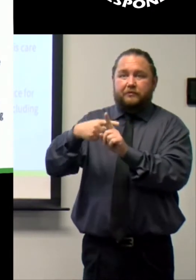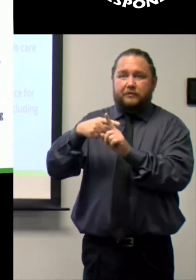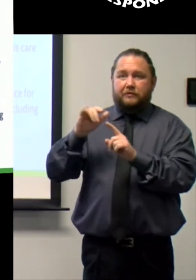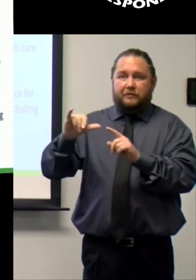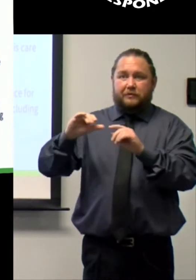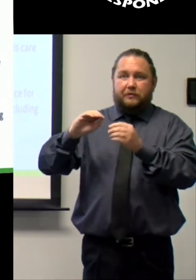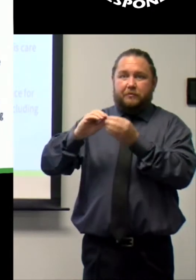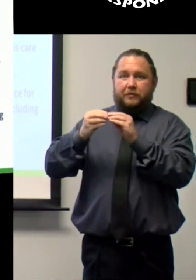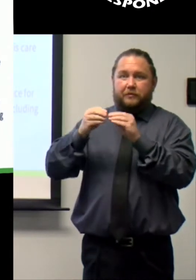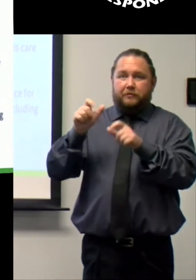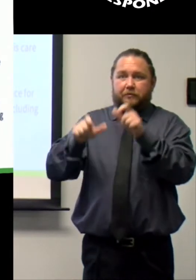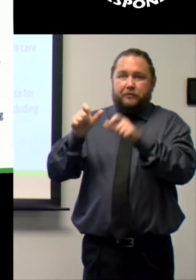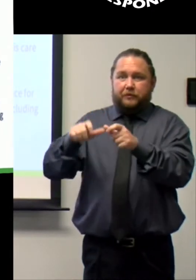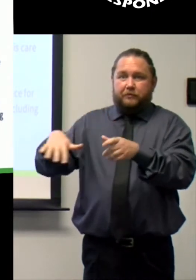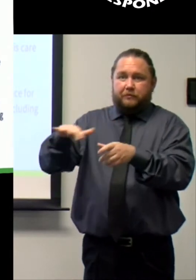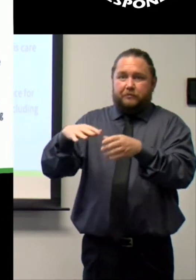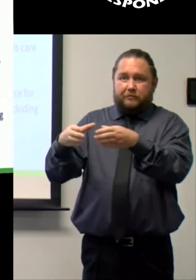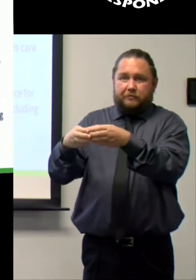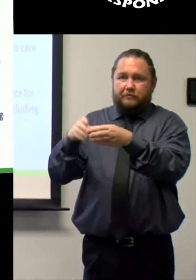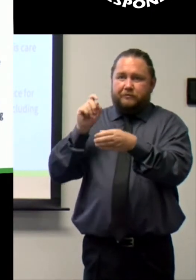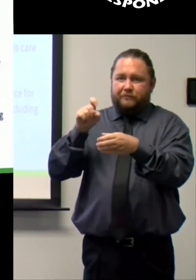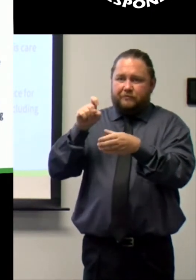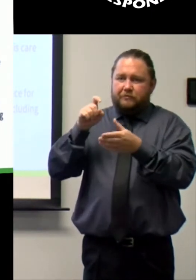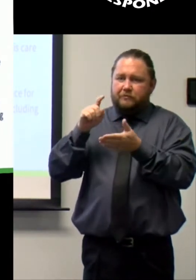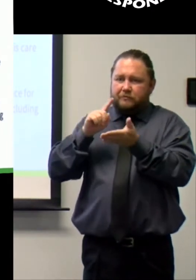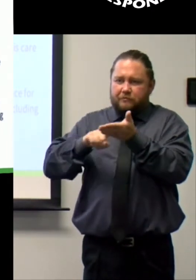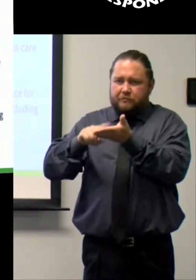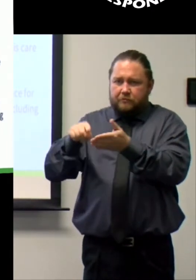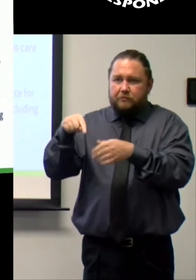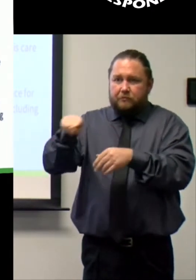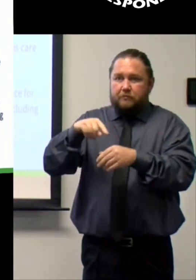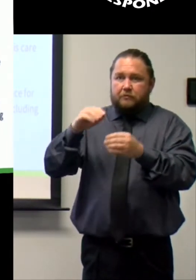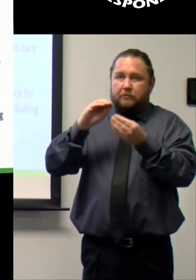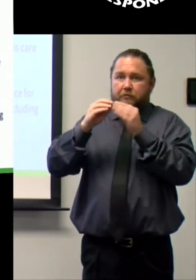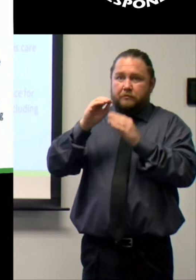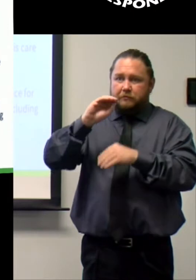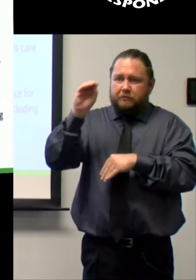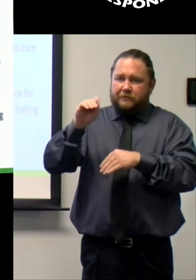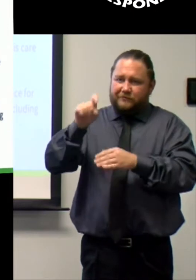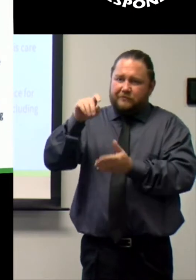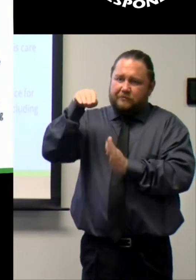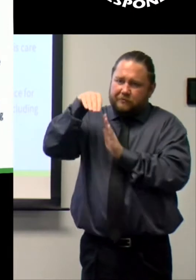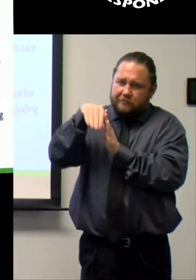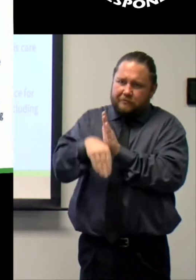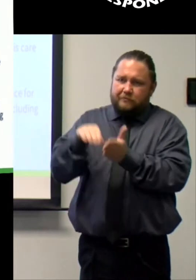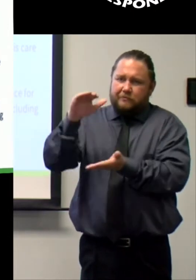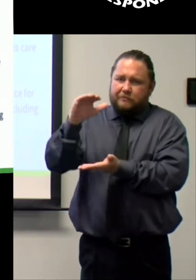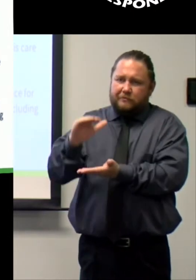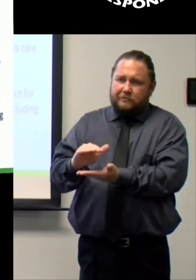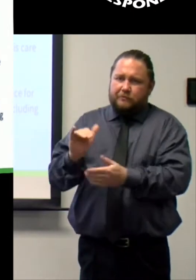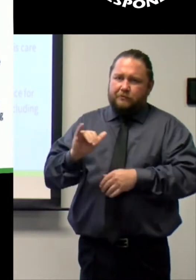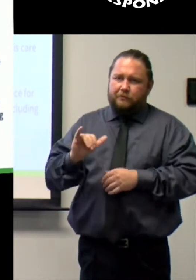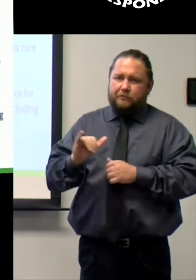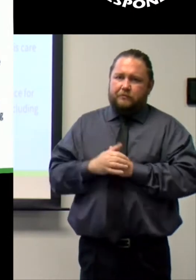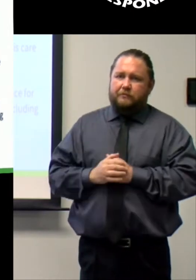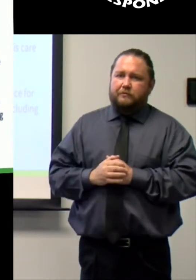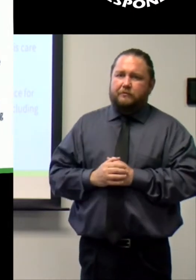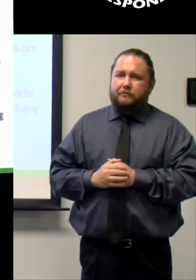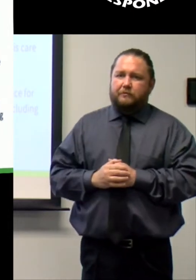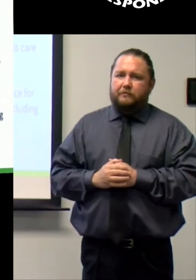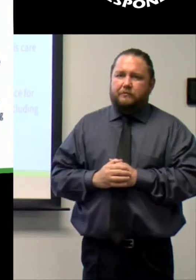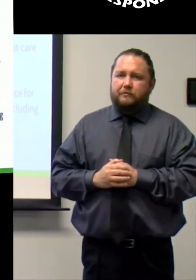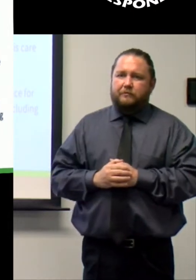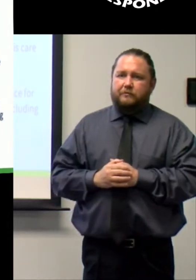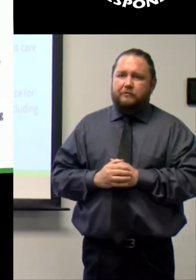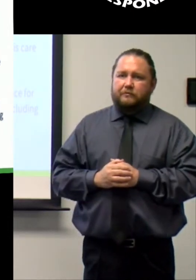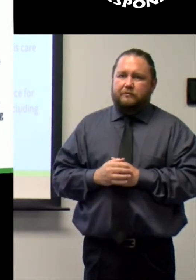downward trend. Now, some weeks ago, about 10% of the people who were being tested in